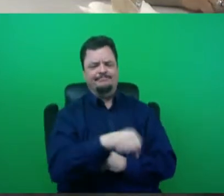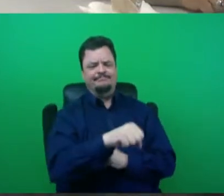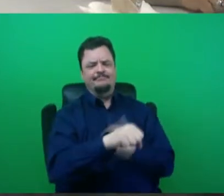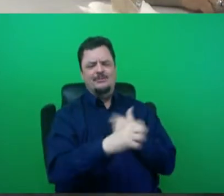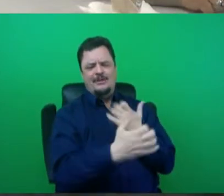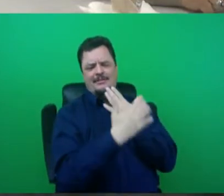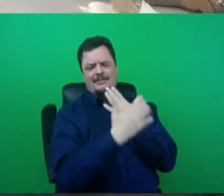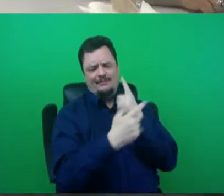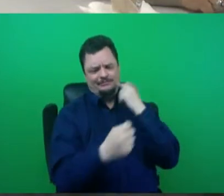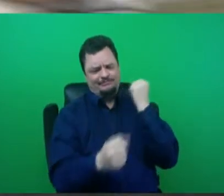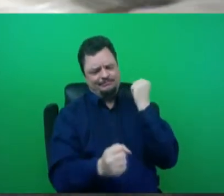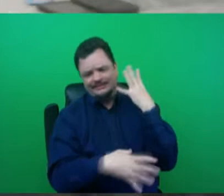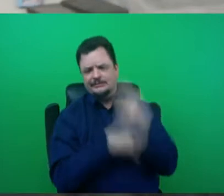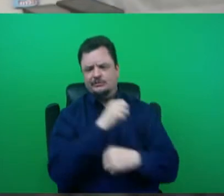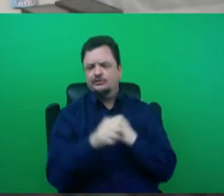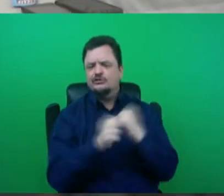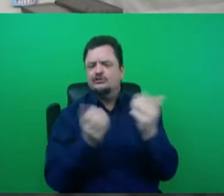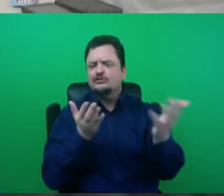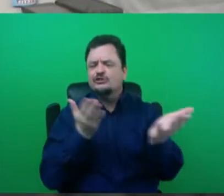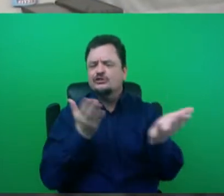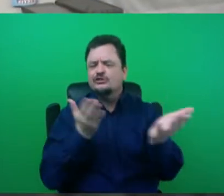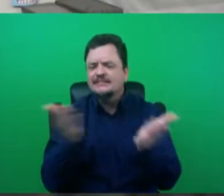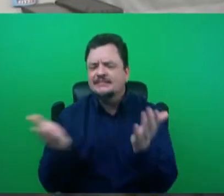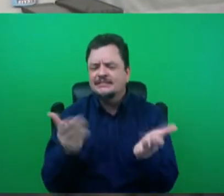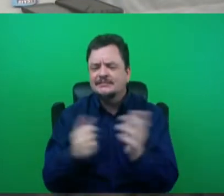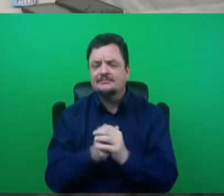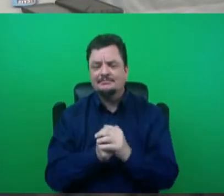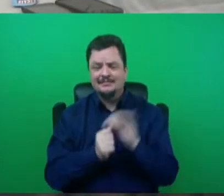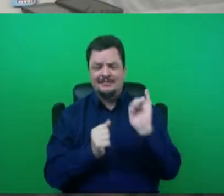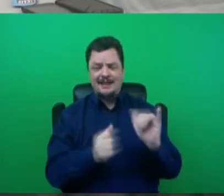into the Southeast was greatly needed. The WIC Center